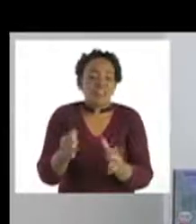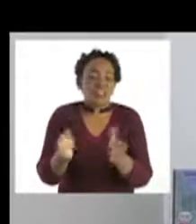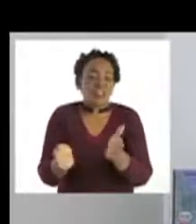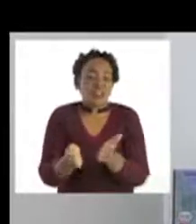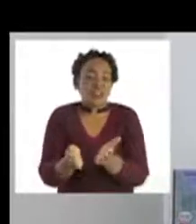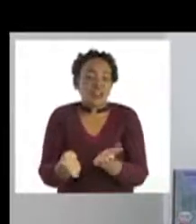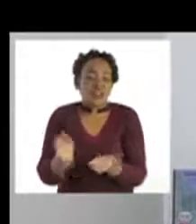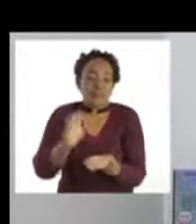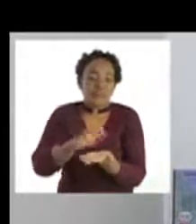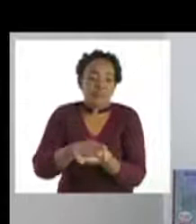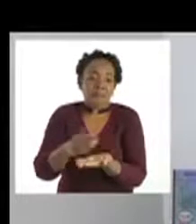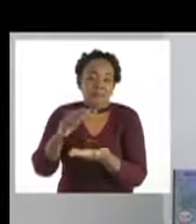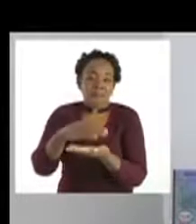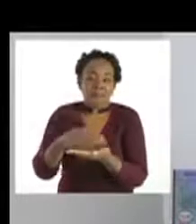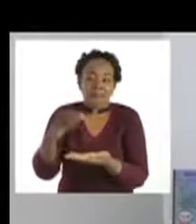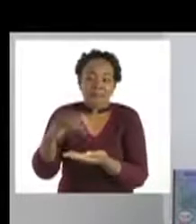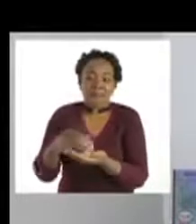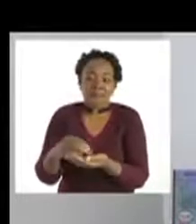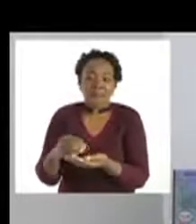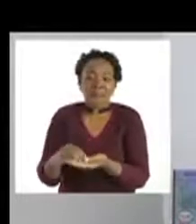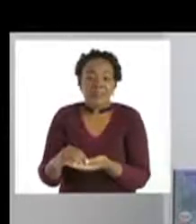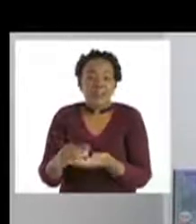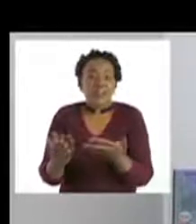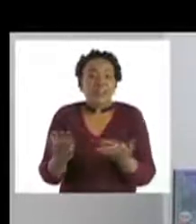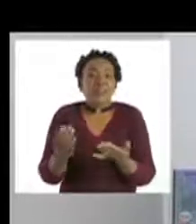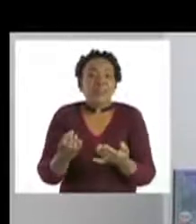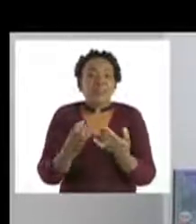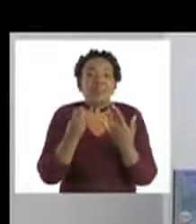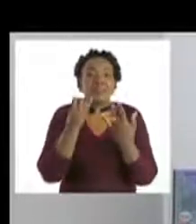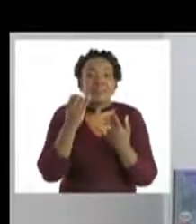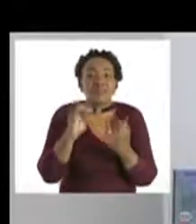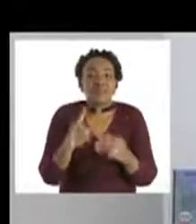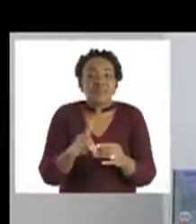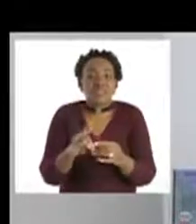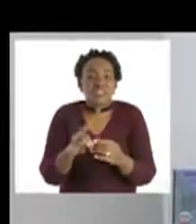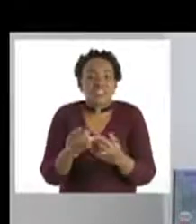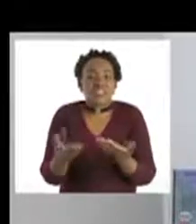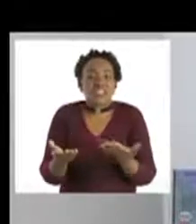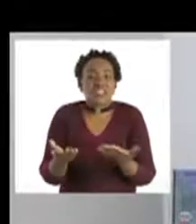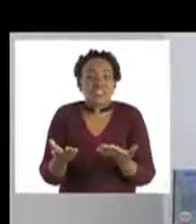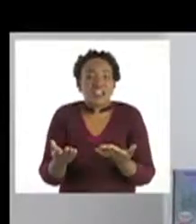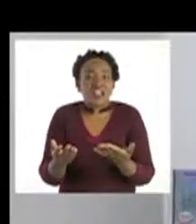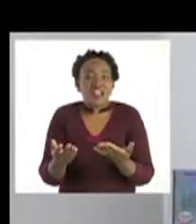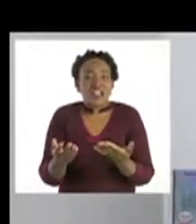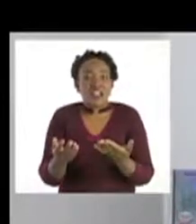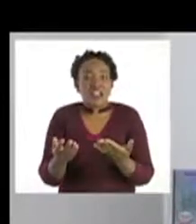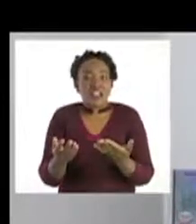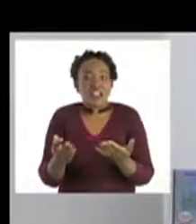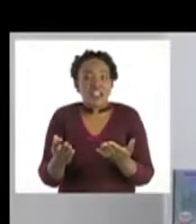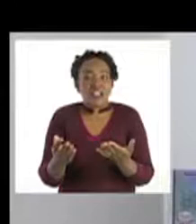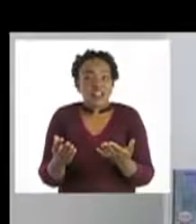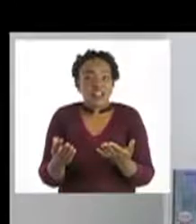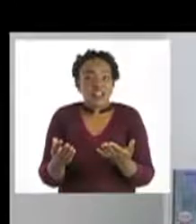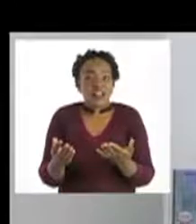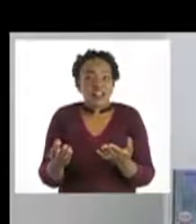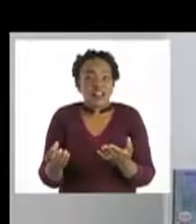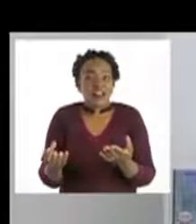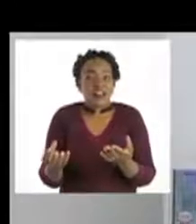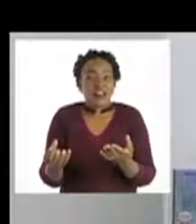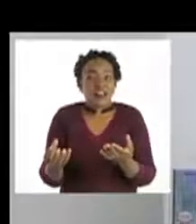with you? You tell us, because it will be hot, I'm going to carry